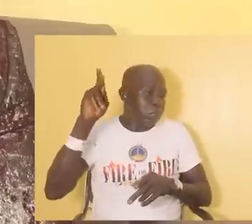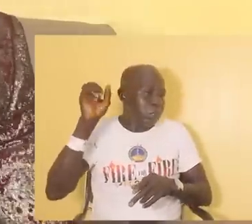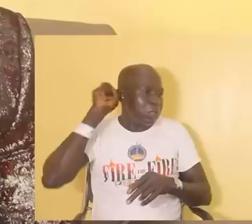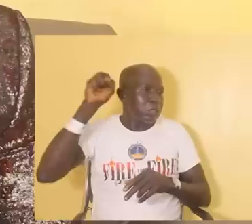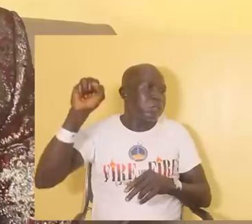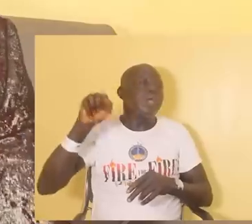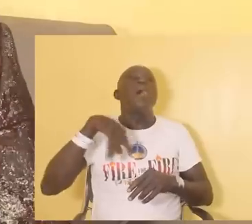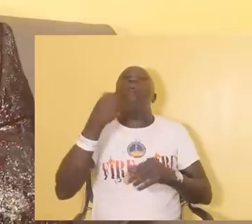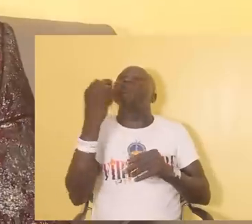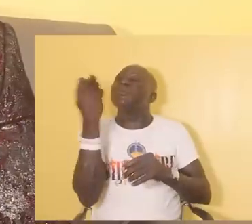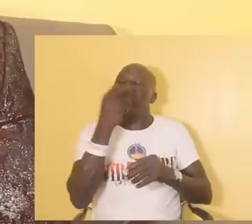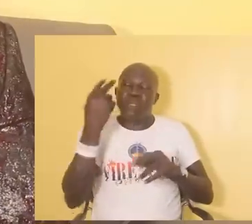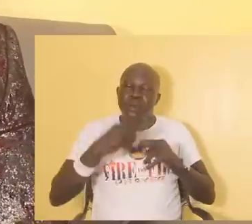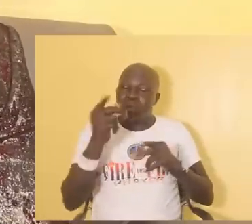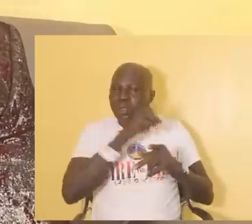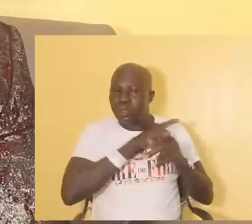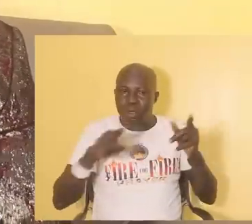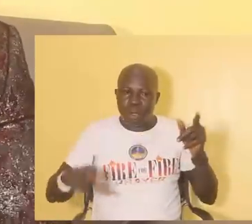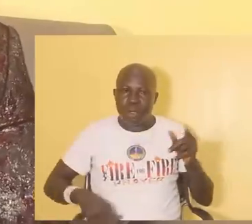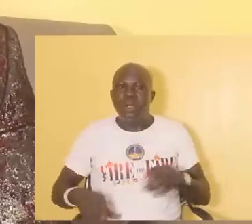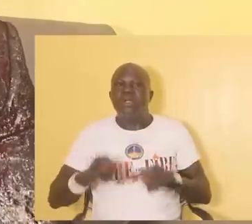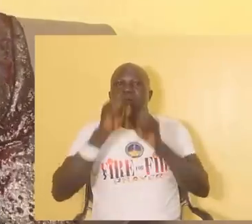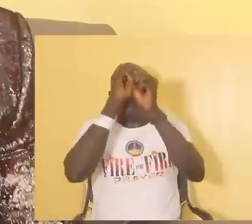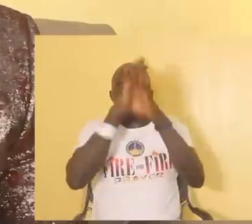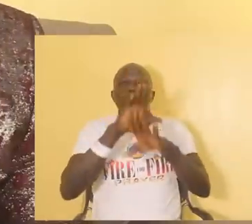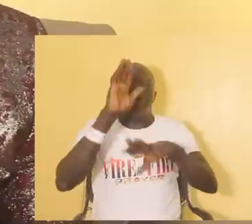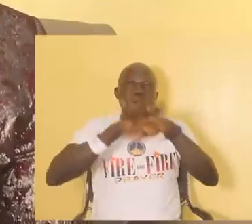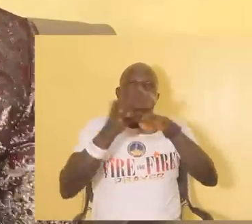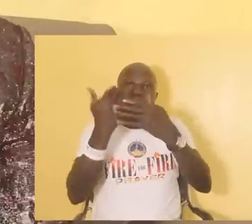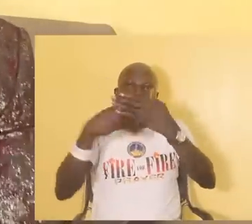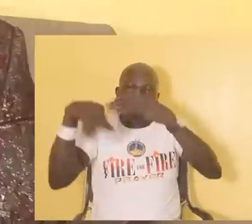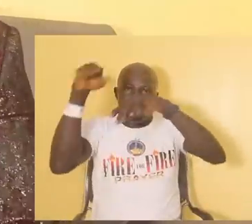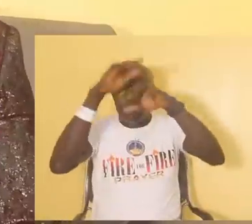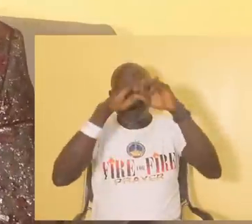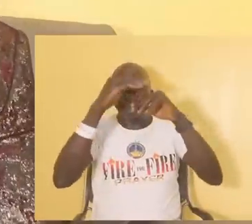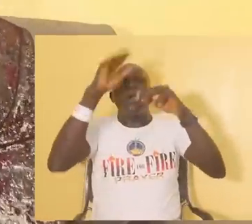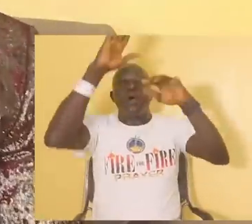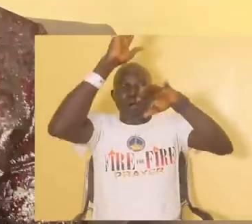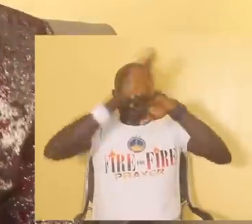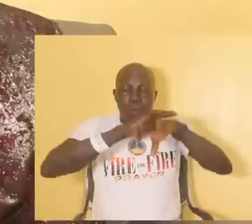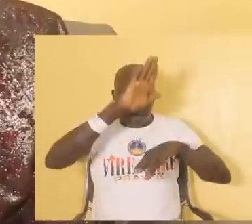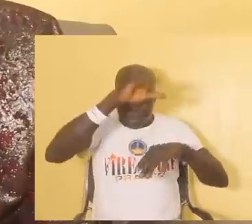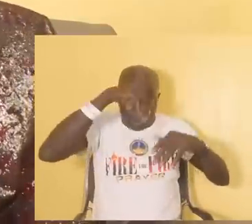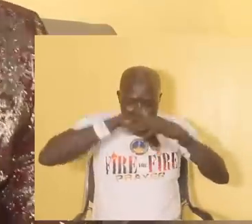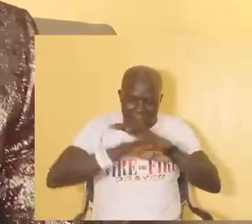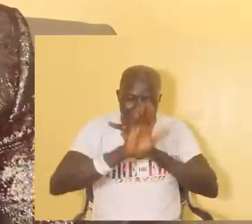Emi soro lo ko lo. I speak in the name of the Lord. Ibuku atun wa. Blessing from heaven. O ma wonu aye.